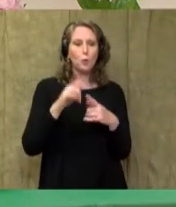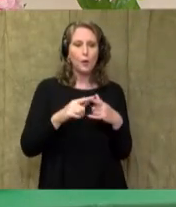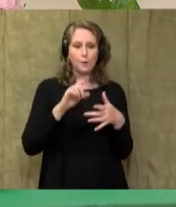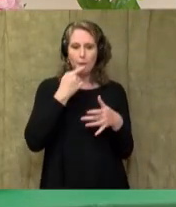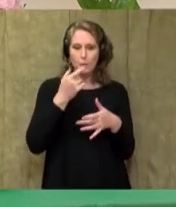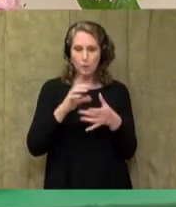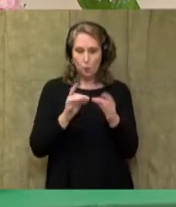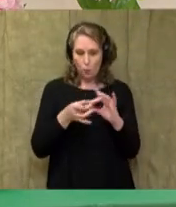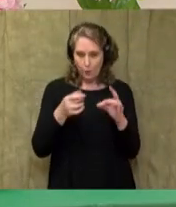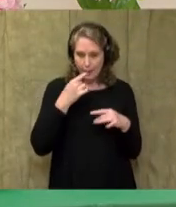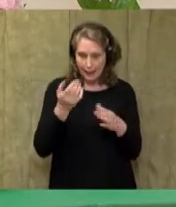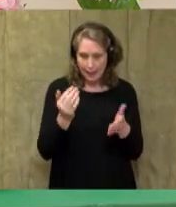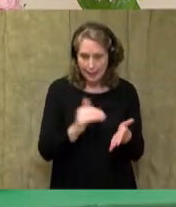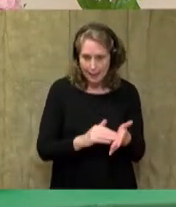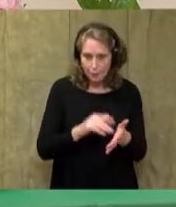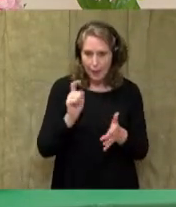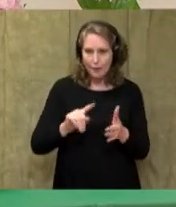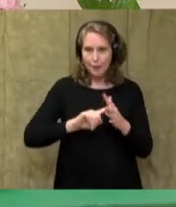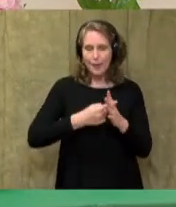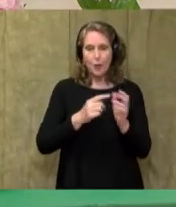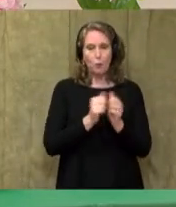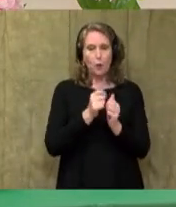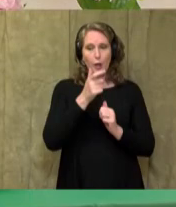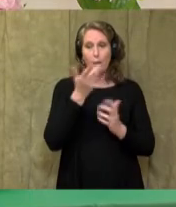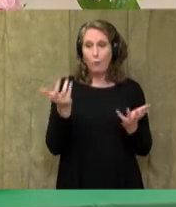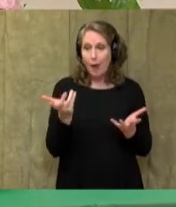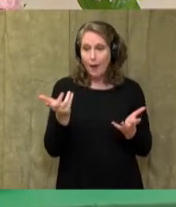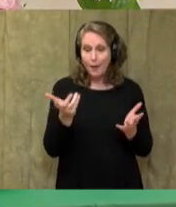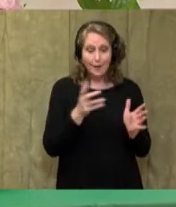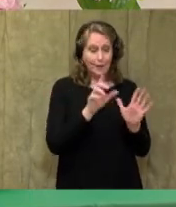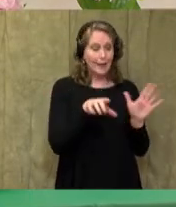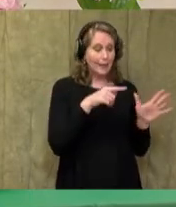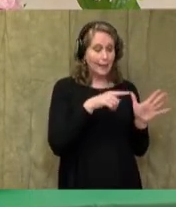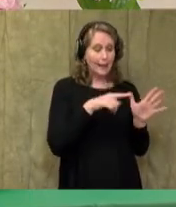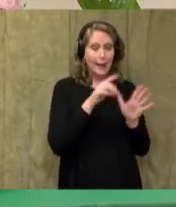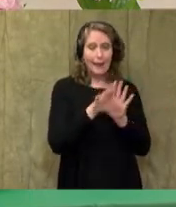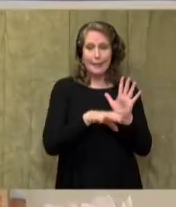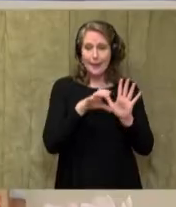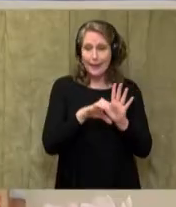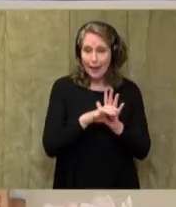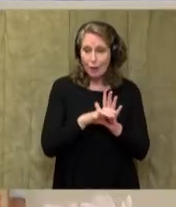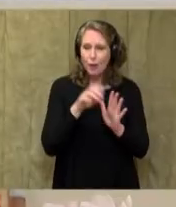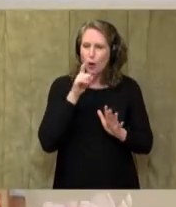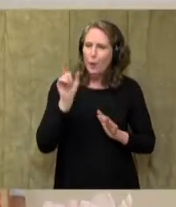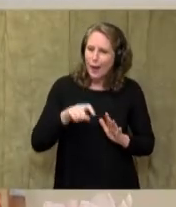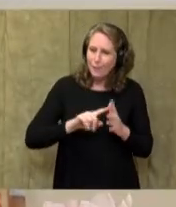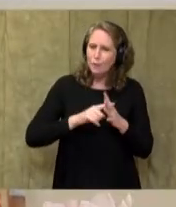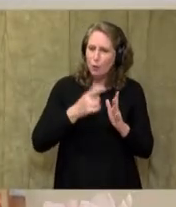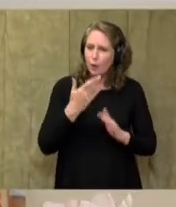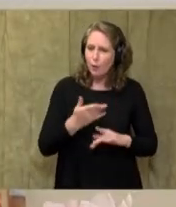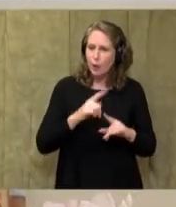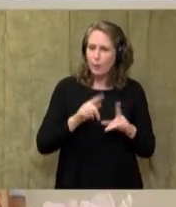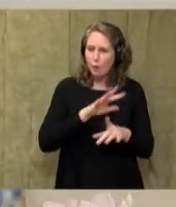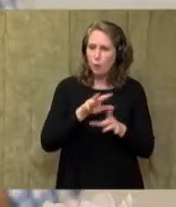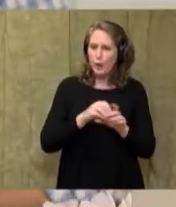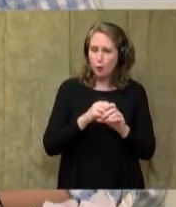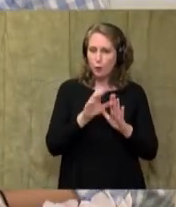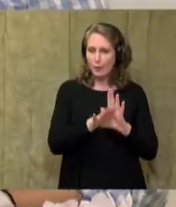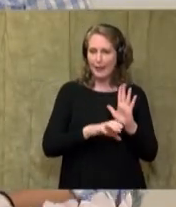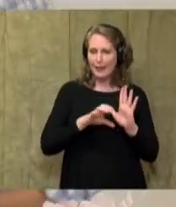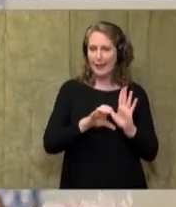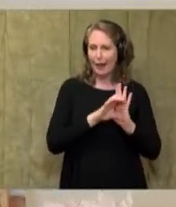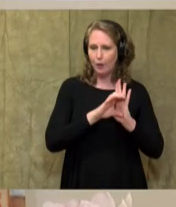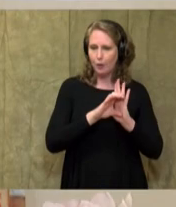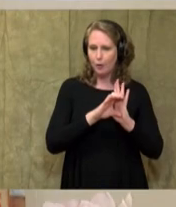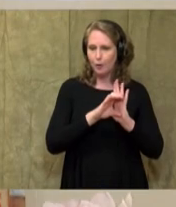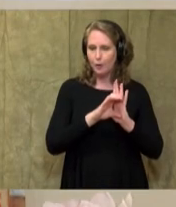we have to start off with the characters. That's right. You don't have to start there, but you at least want to include it, right? So